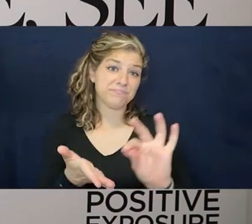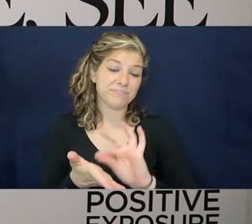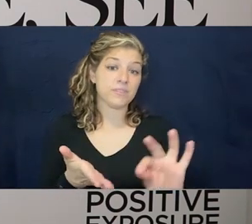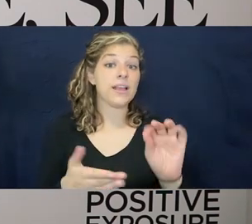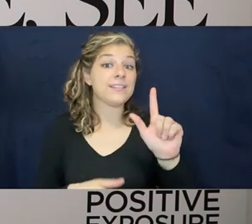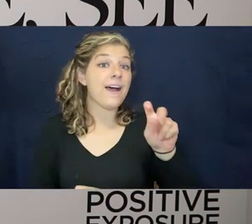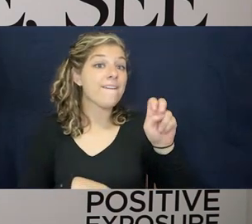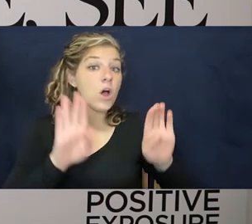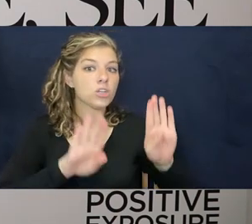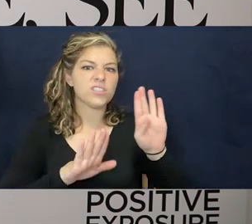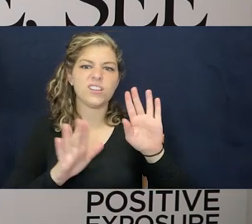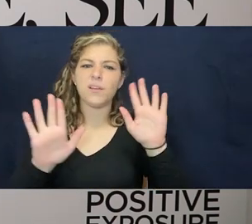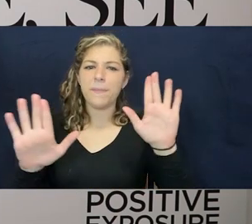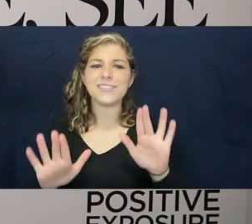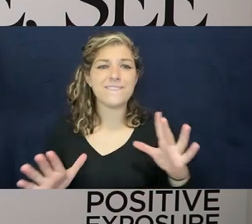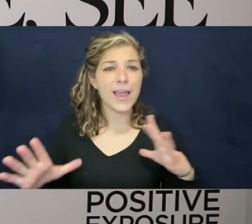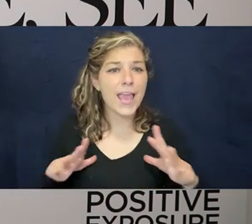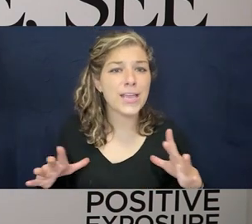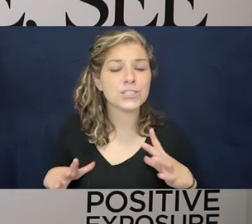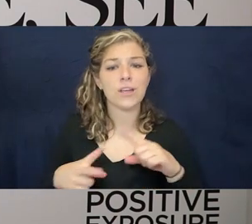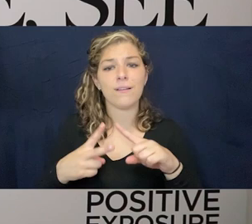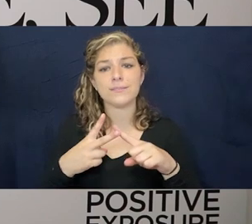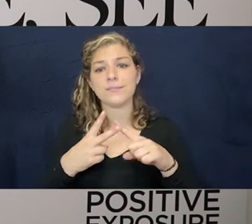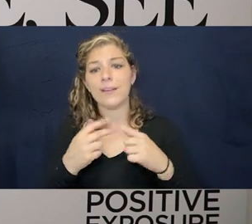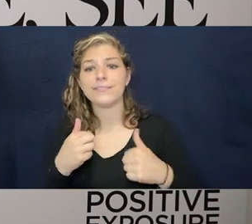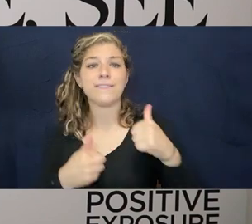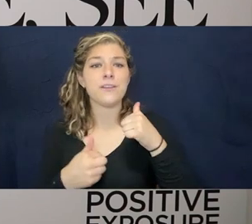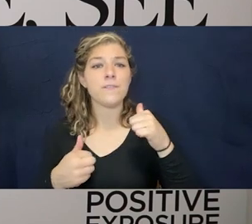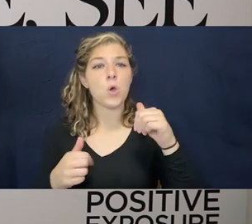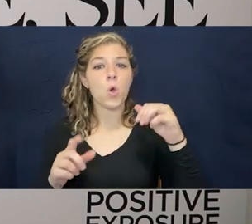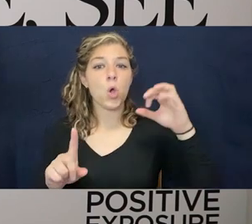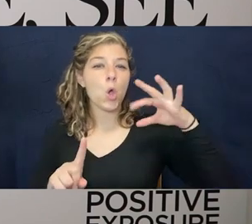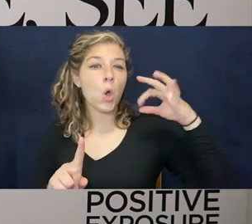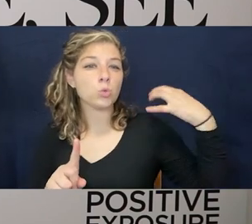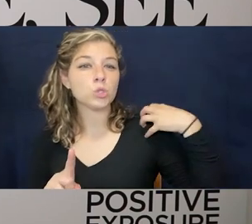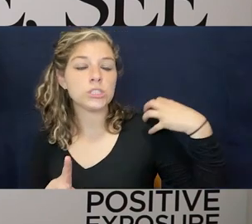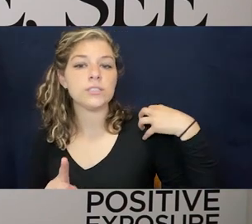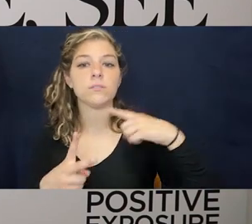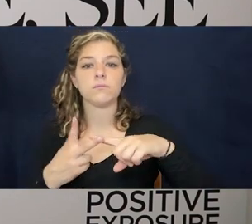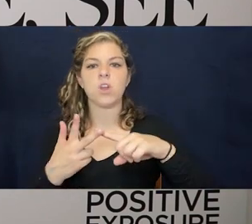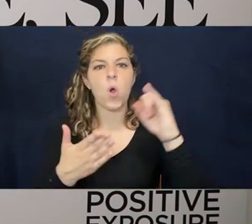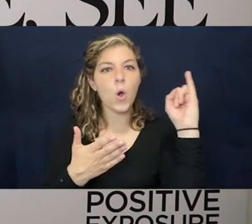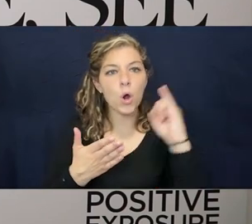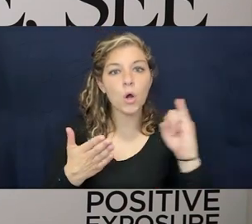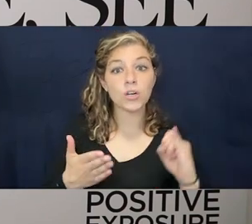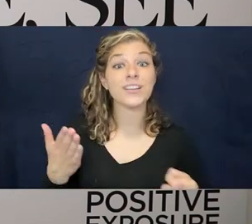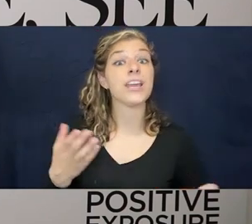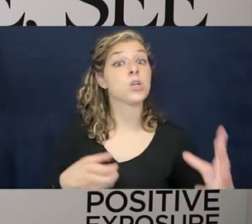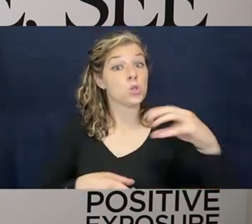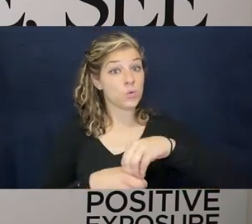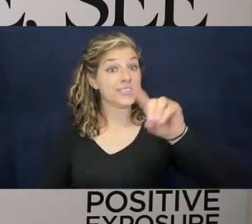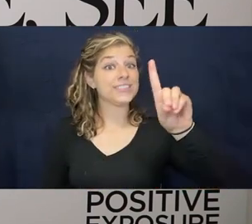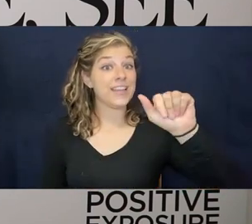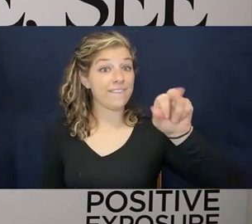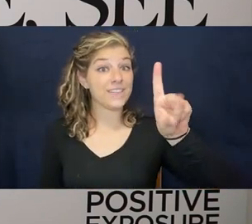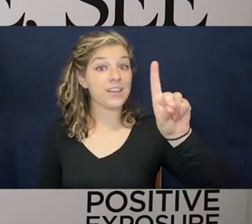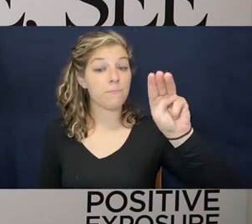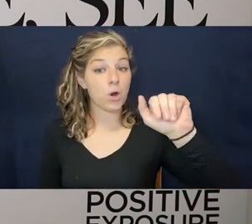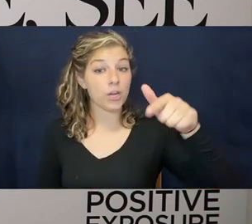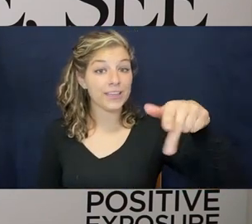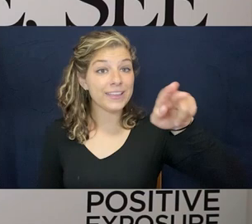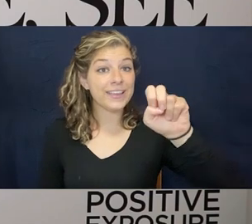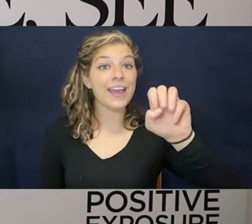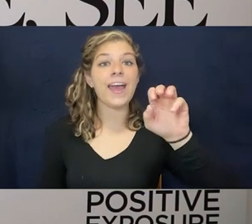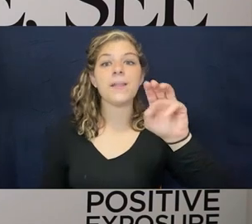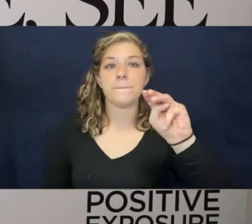out our live auction. There's everything from wonderful vacations, executive coaching, to artwork by renowned artists, including